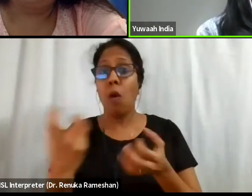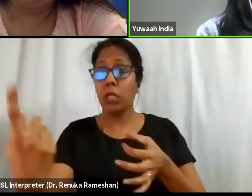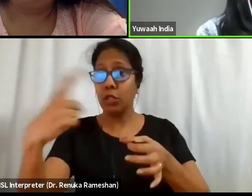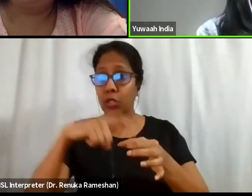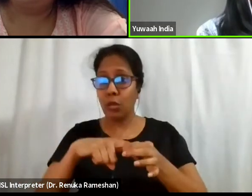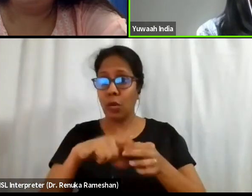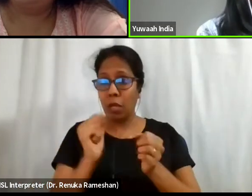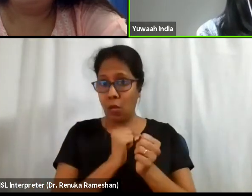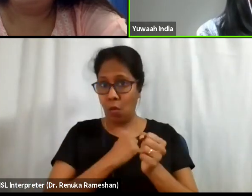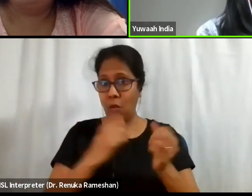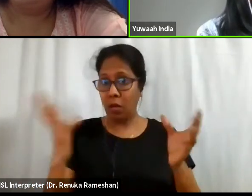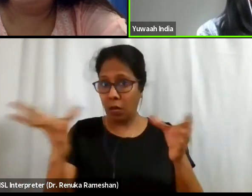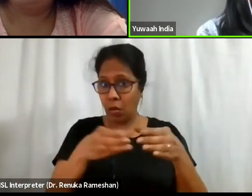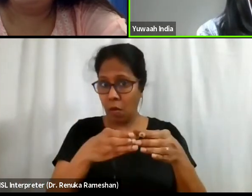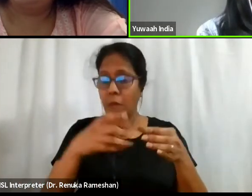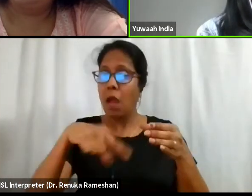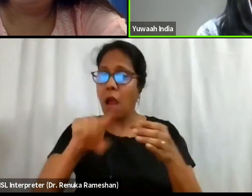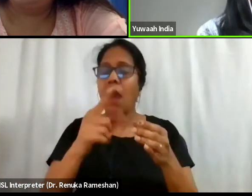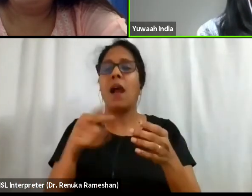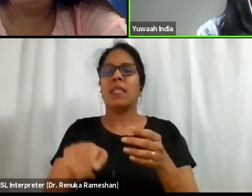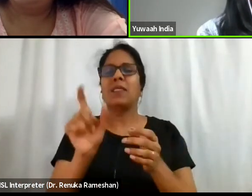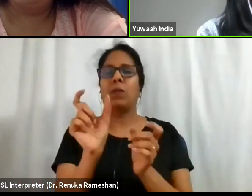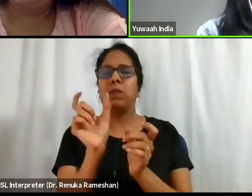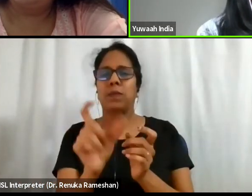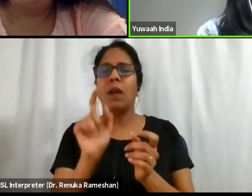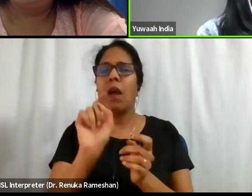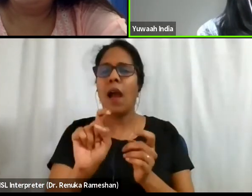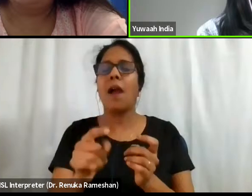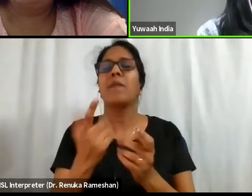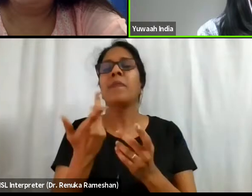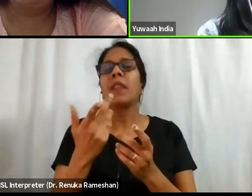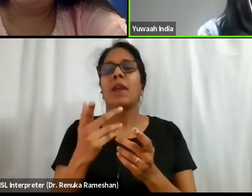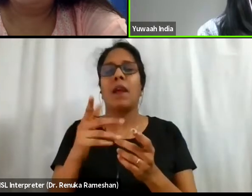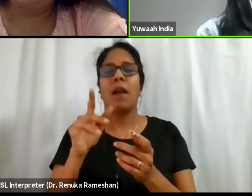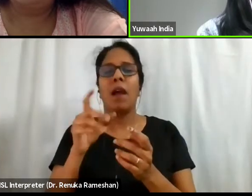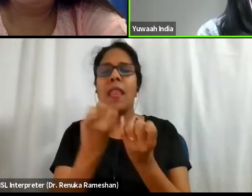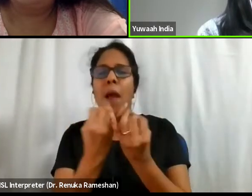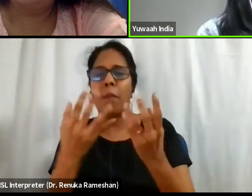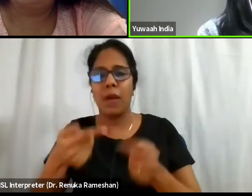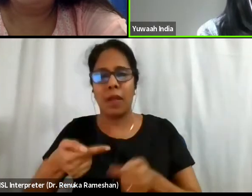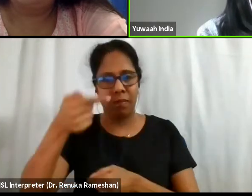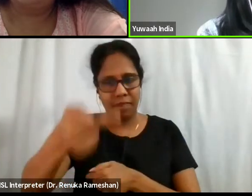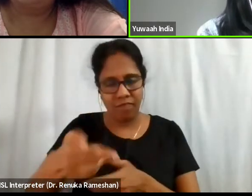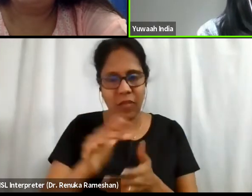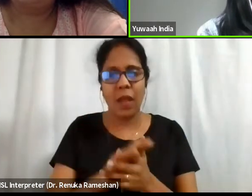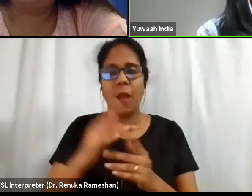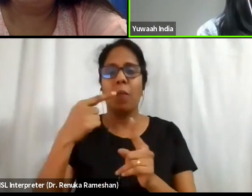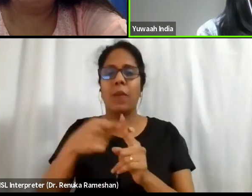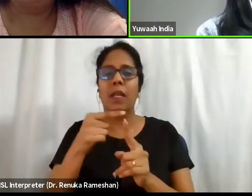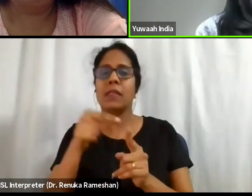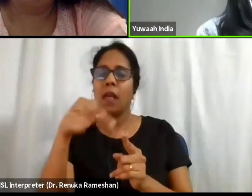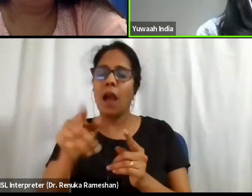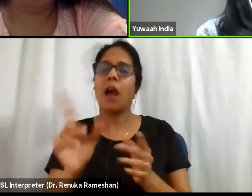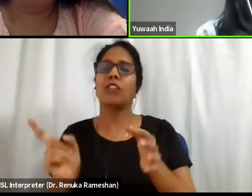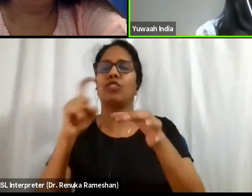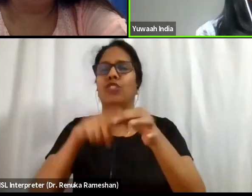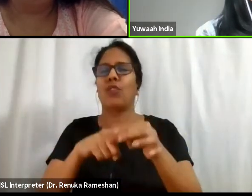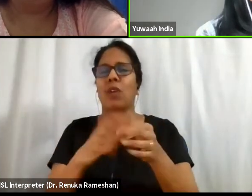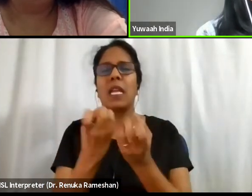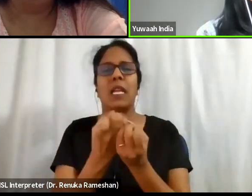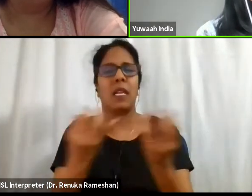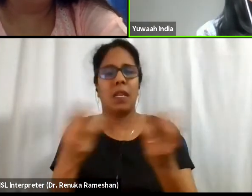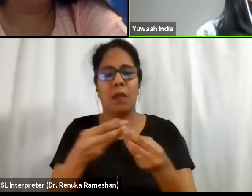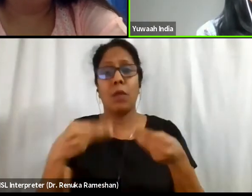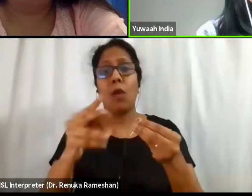YWA to +91 96 504 14141 or send a